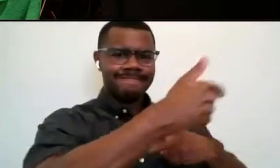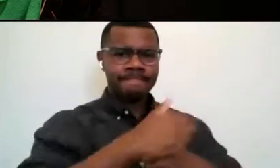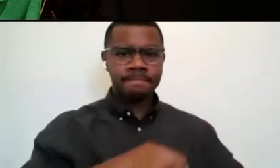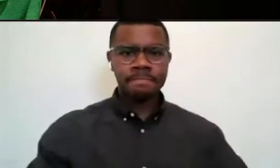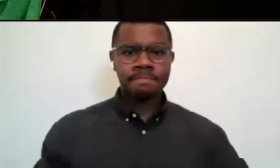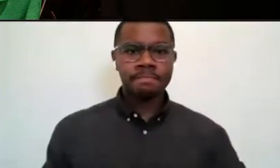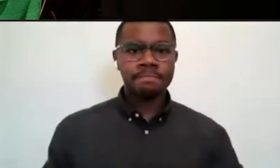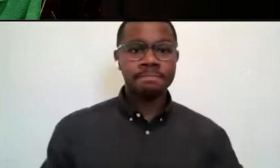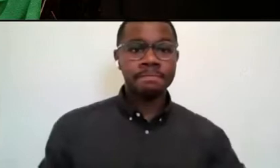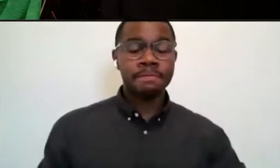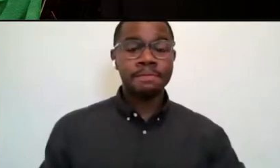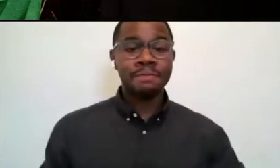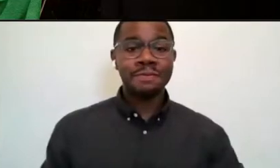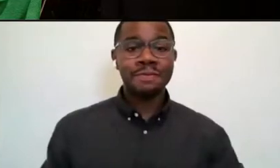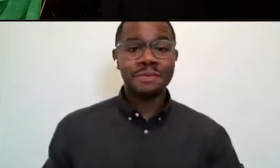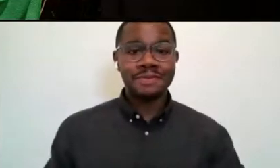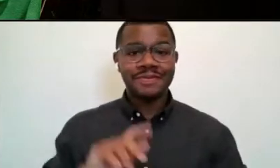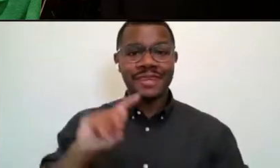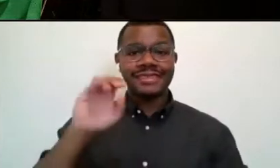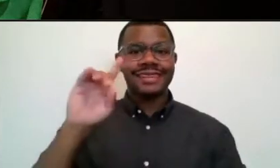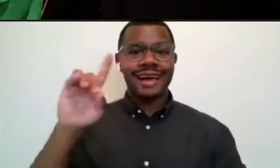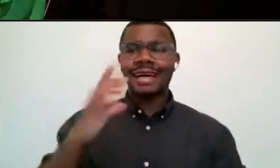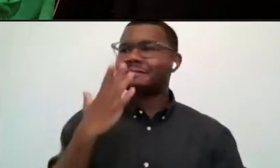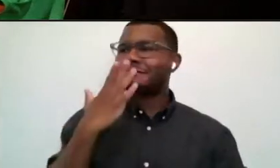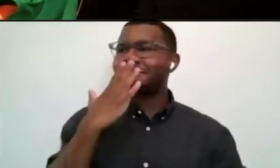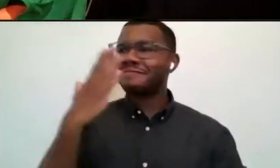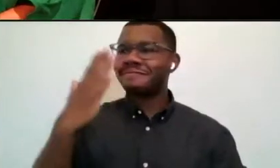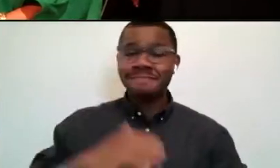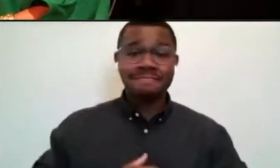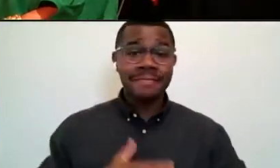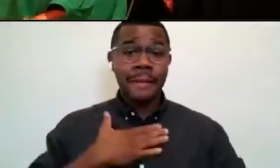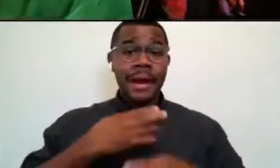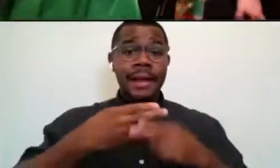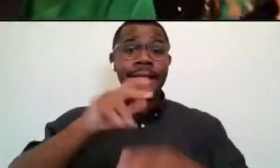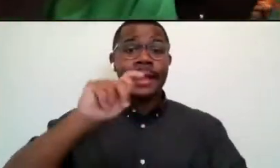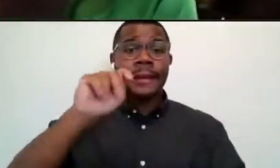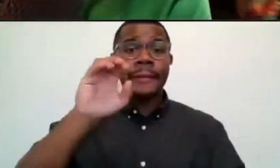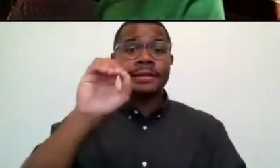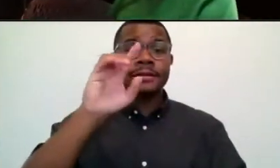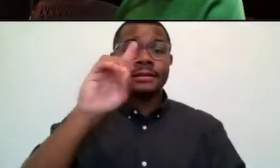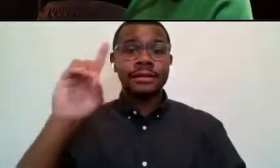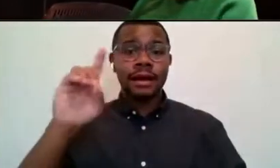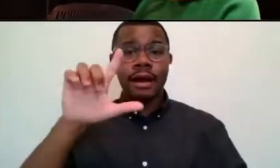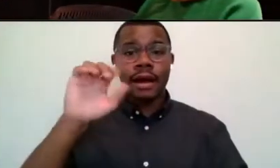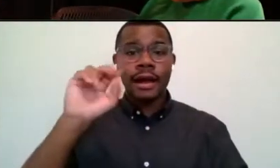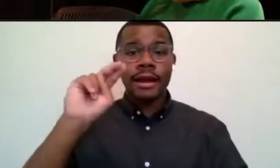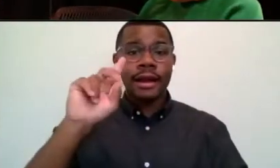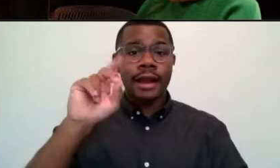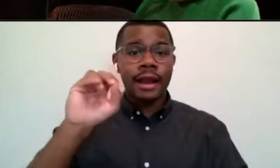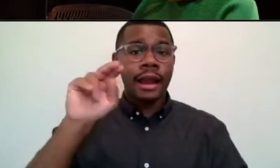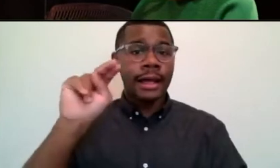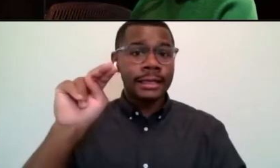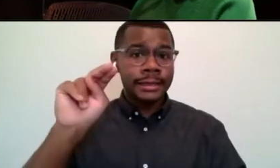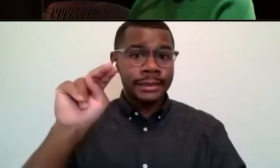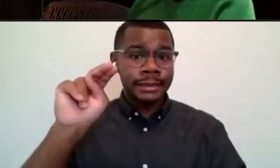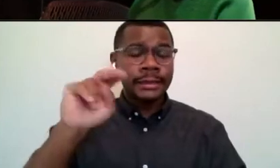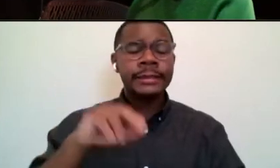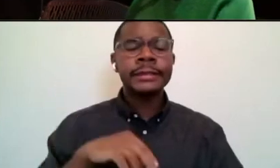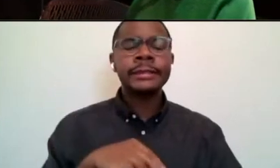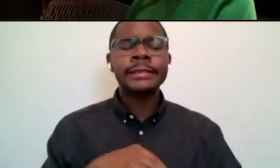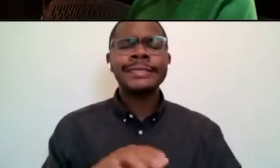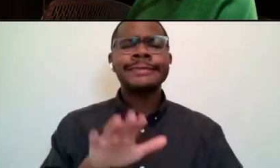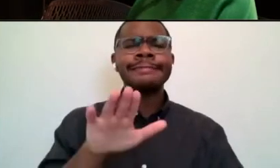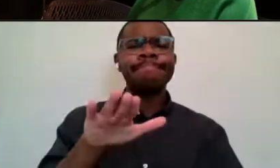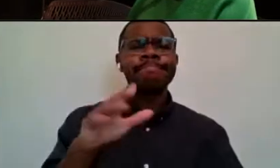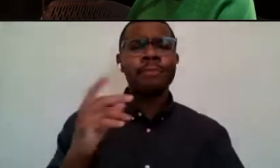Thank you, sir. Thank you. Hi, I'm Todd London. I want to bring into the room one other NET